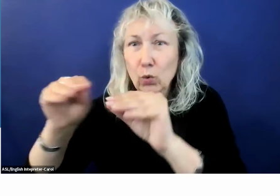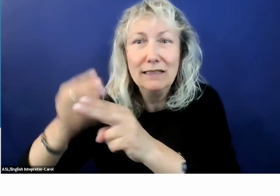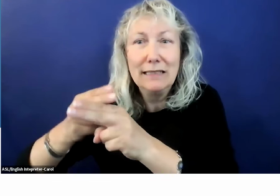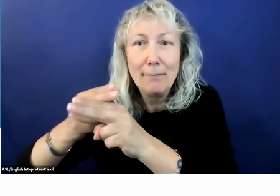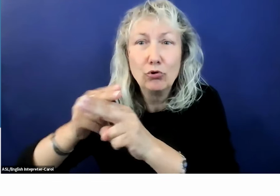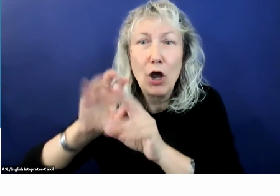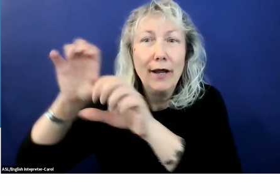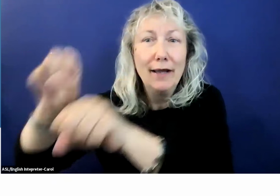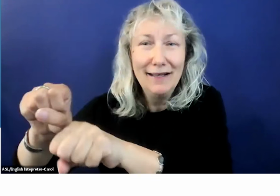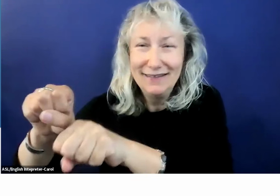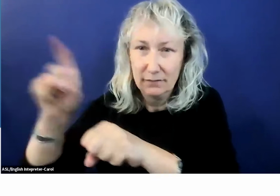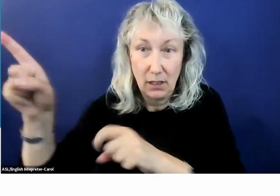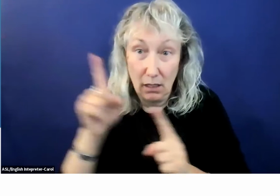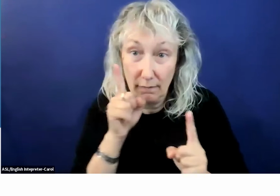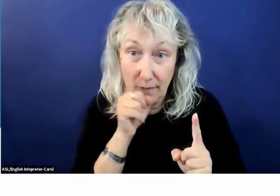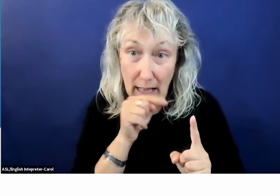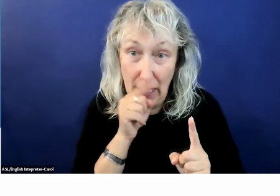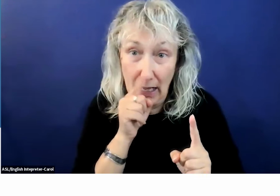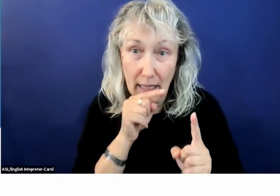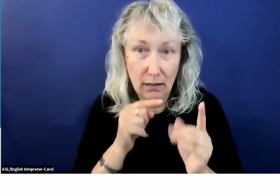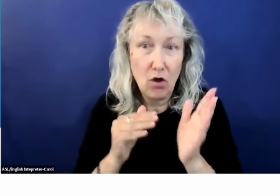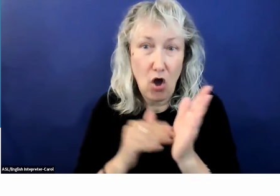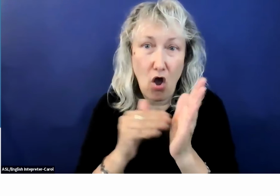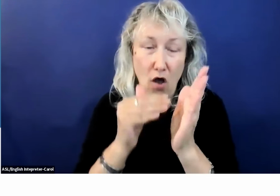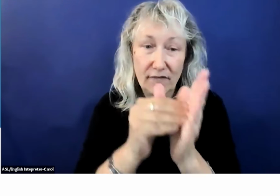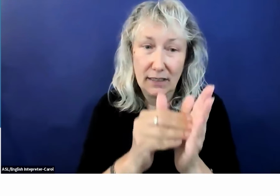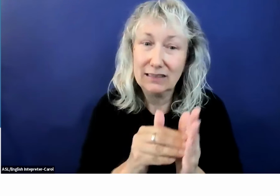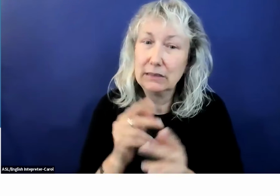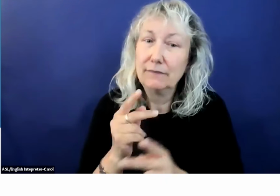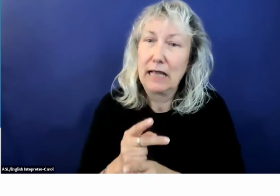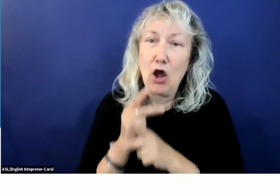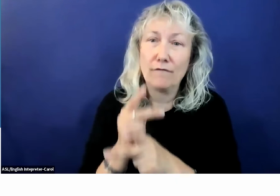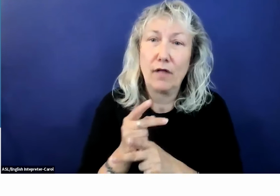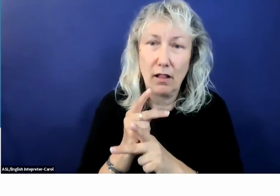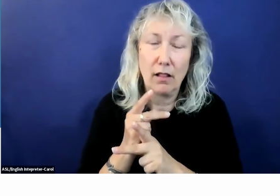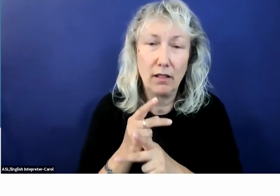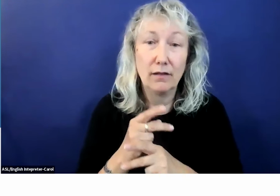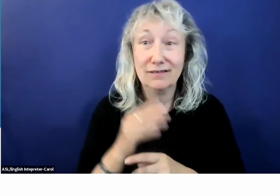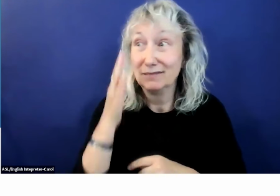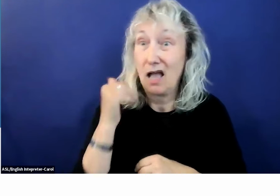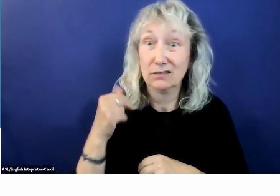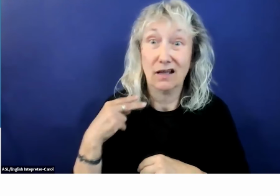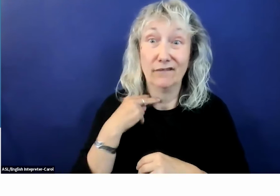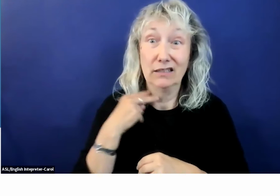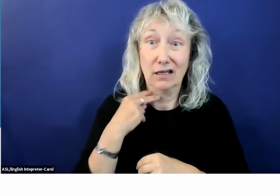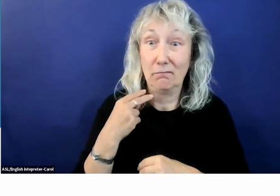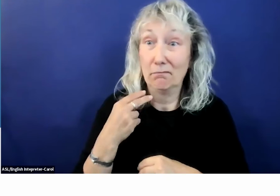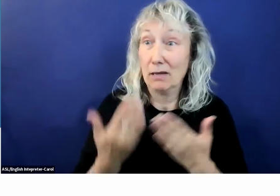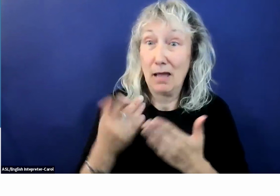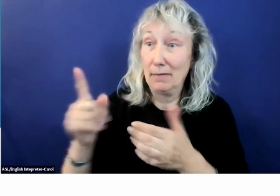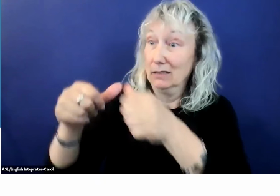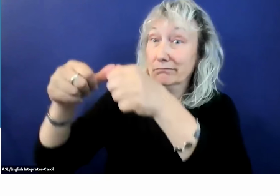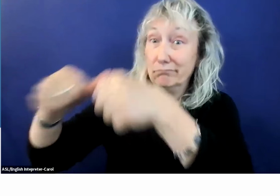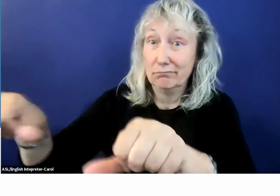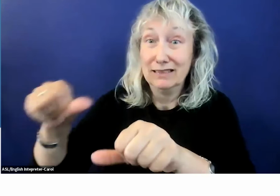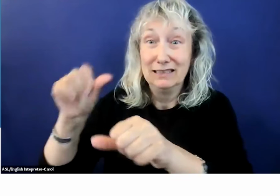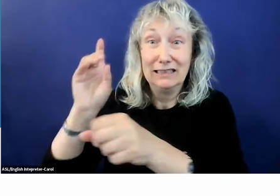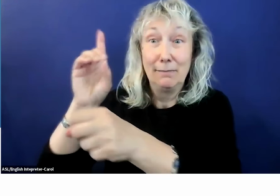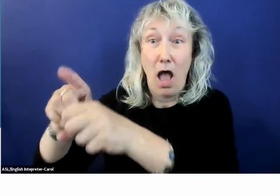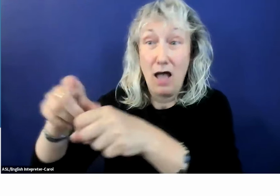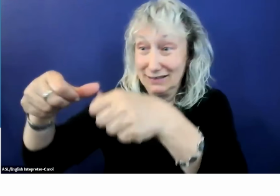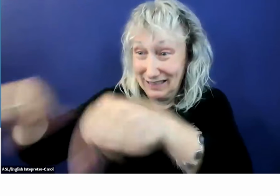temporary space because their home has been damaged. And a victim might pay a deposit, but then show up to